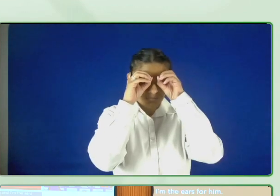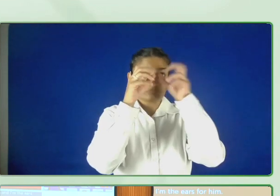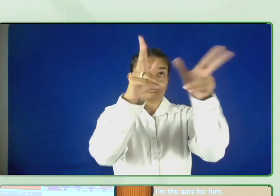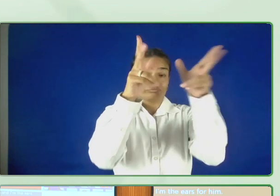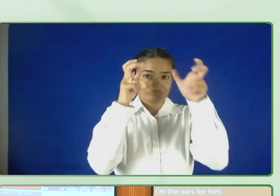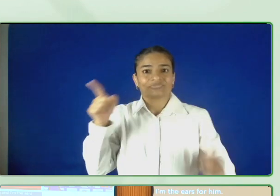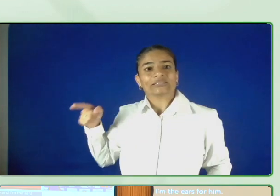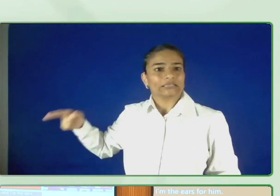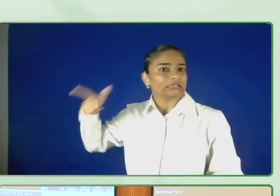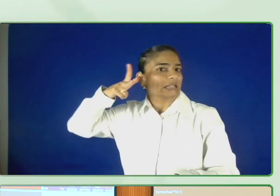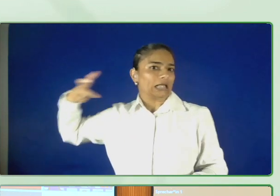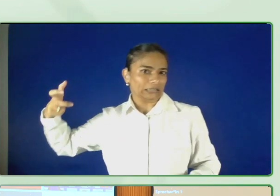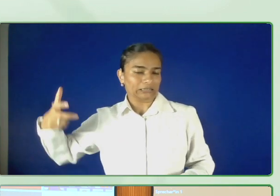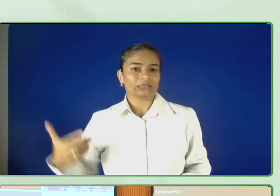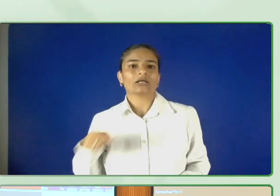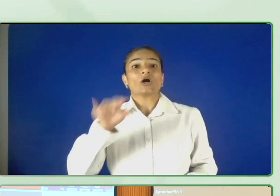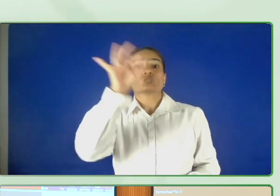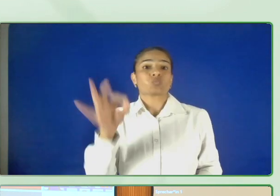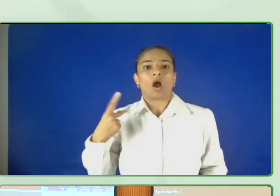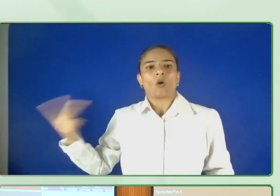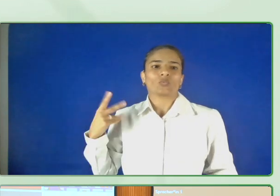the communication gap for the deaf community.